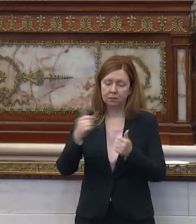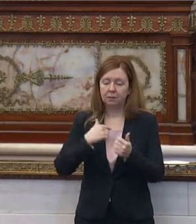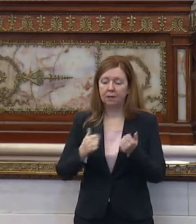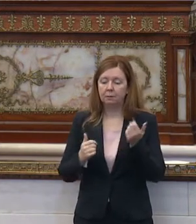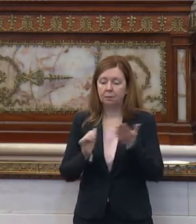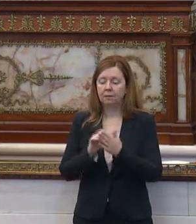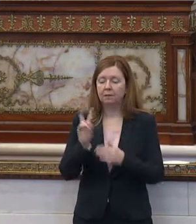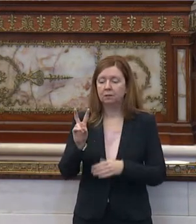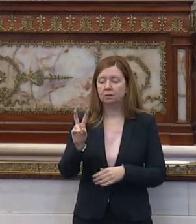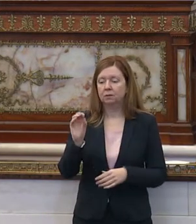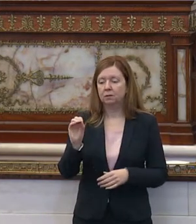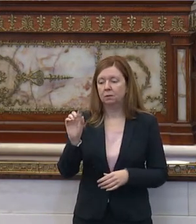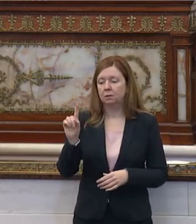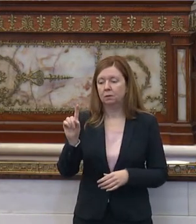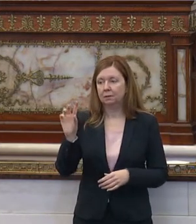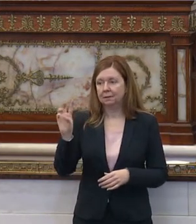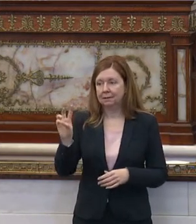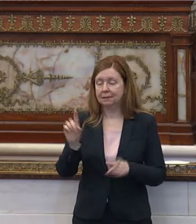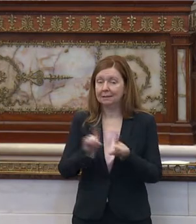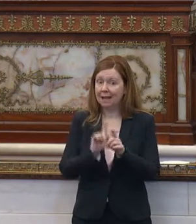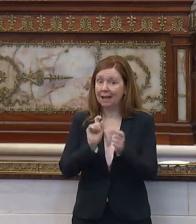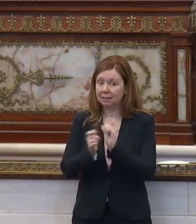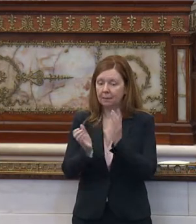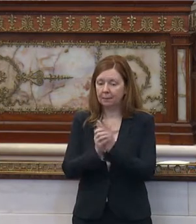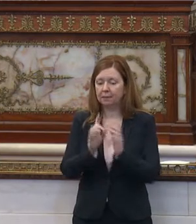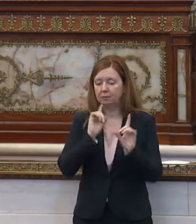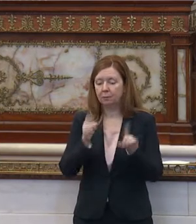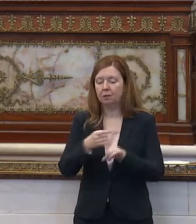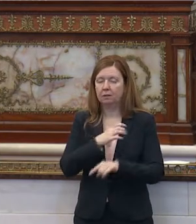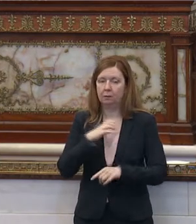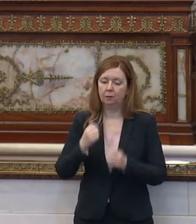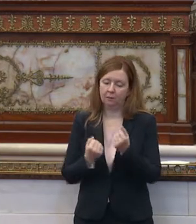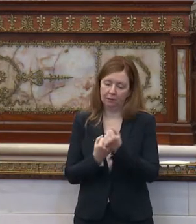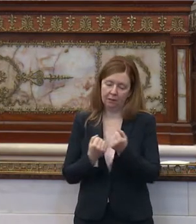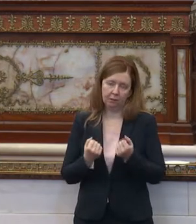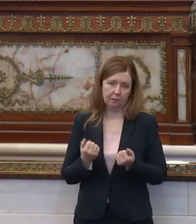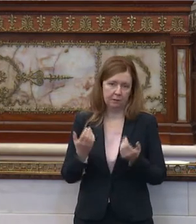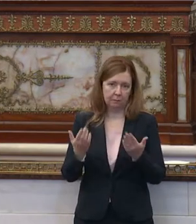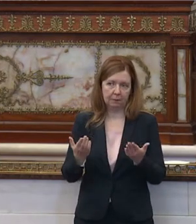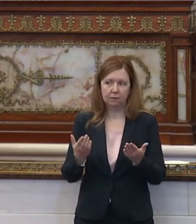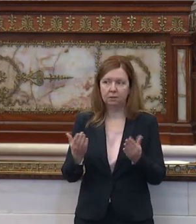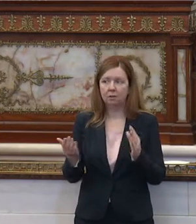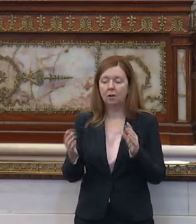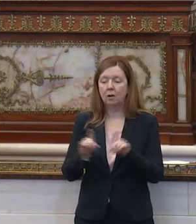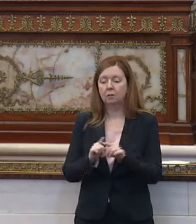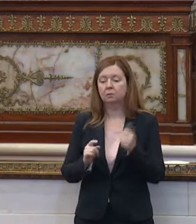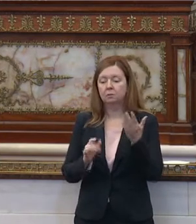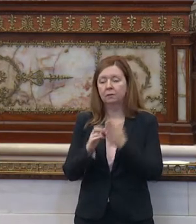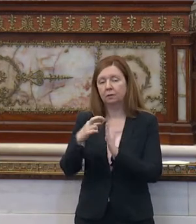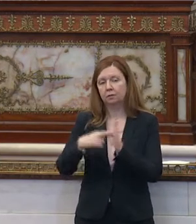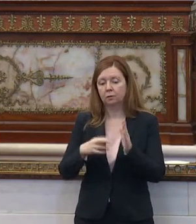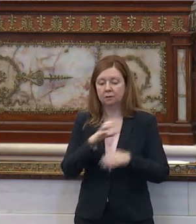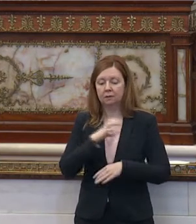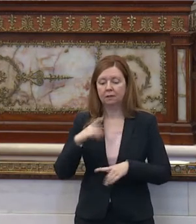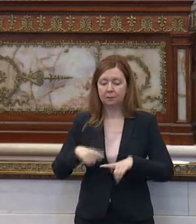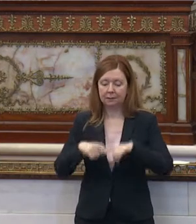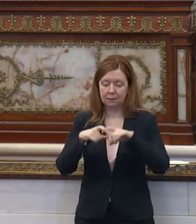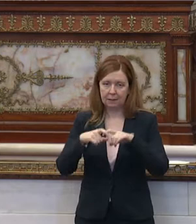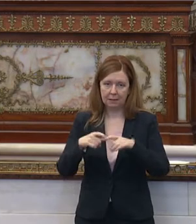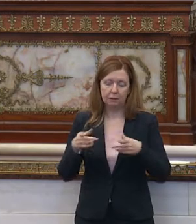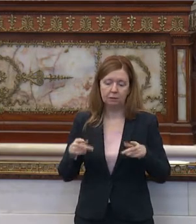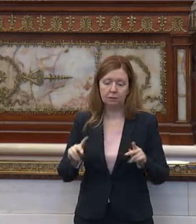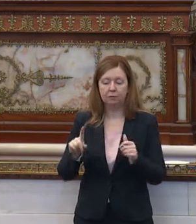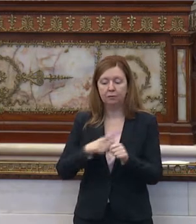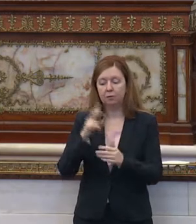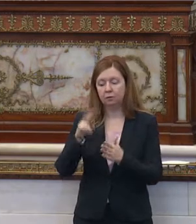Number 220116 as amended be reported from this committee with a favorable recommendation, and further move that the rules of council be suspended as to